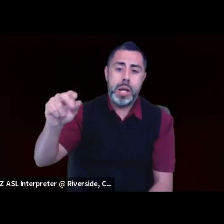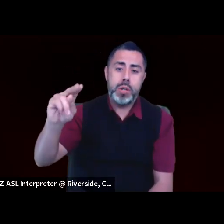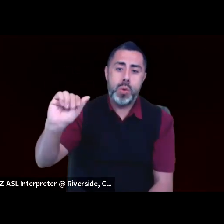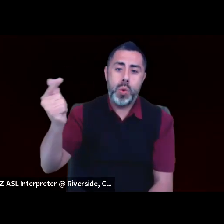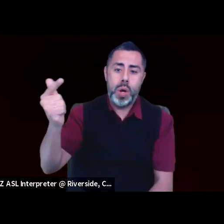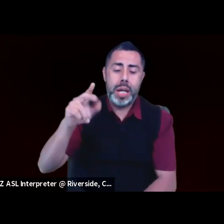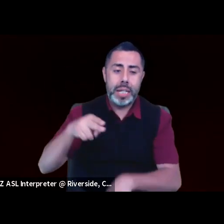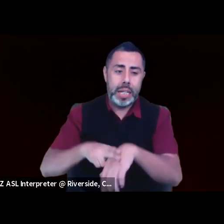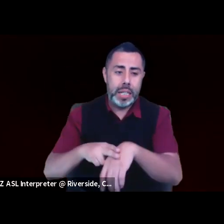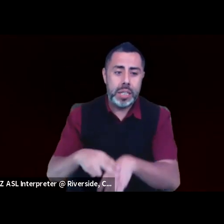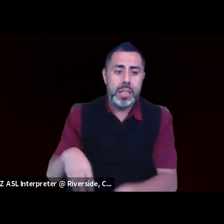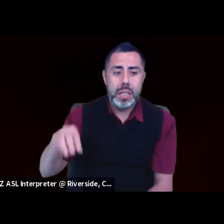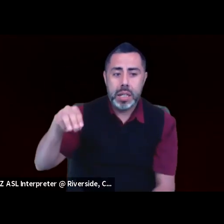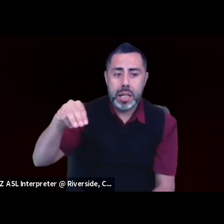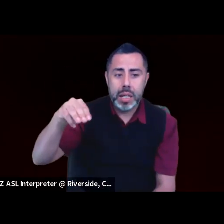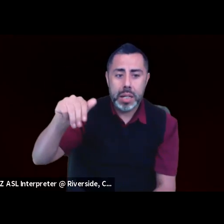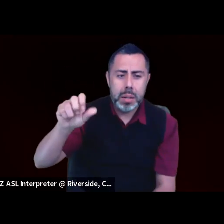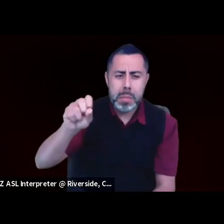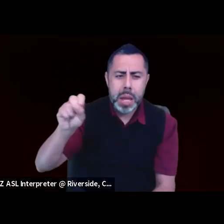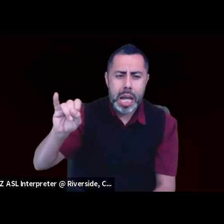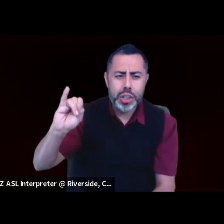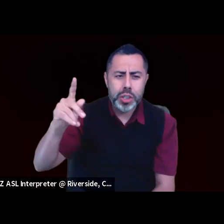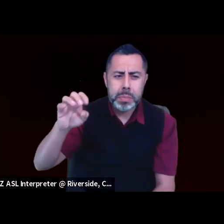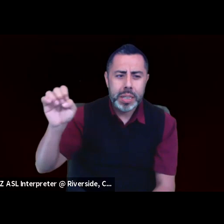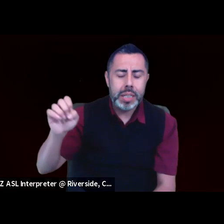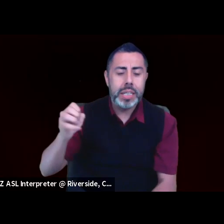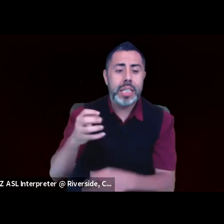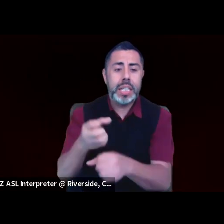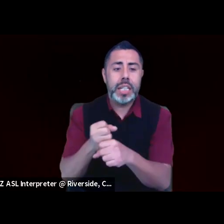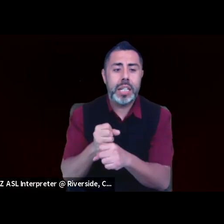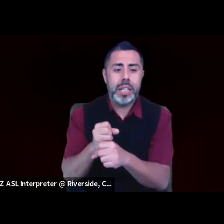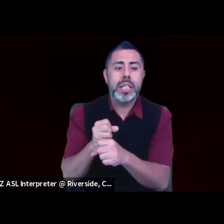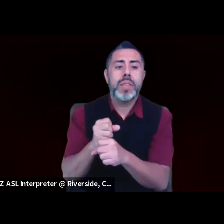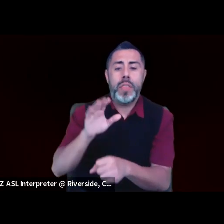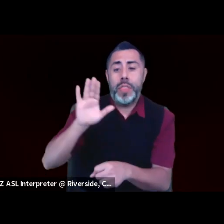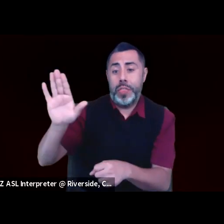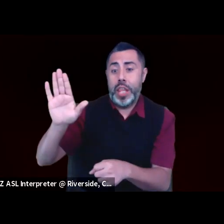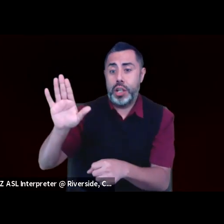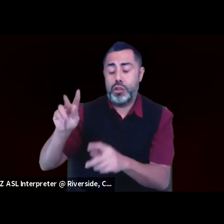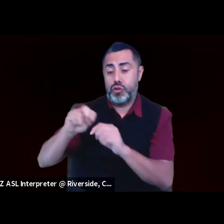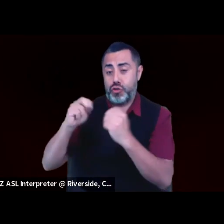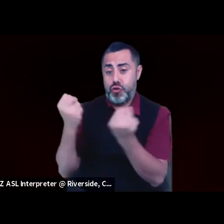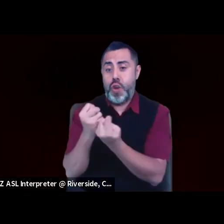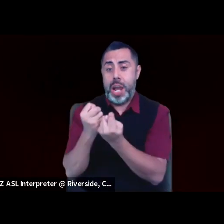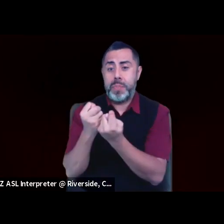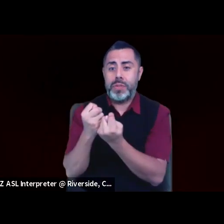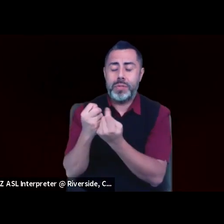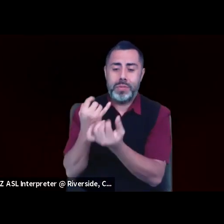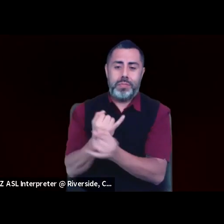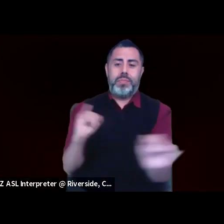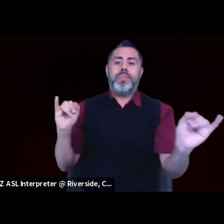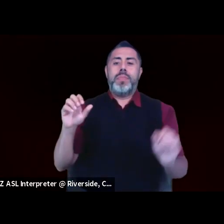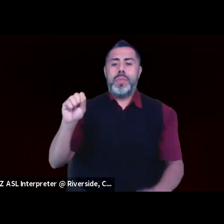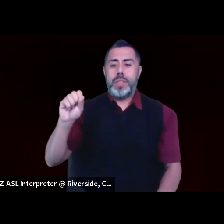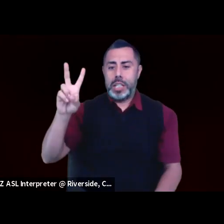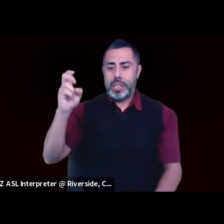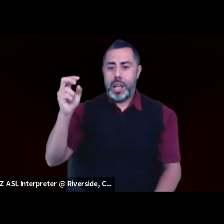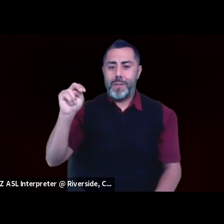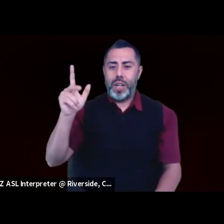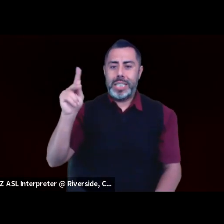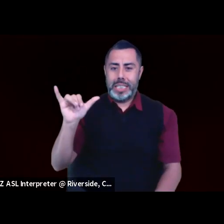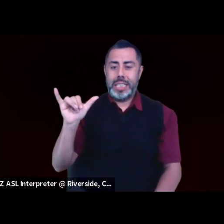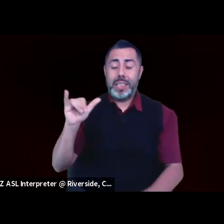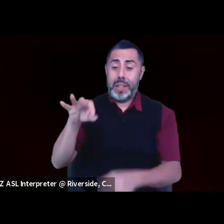tribal government, their tribal sovereignty status revoked. And so there's this huge petition going on right now with folks signing